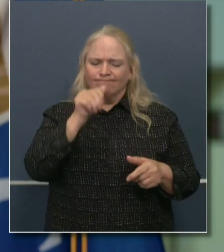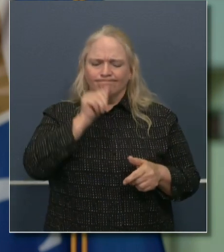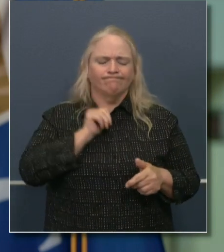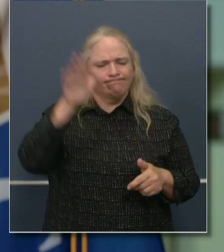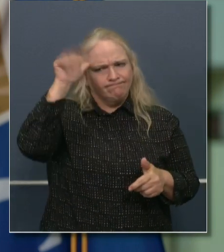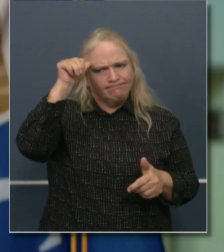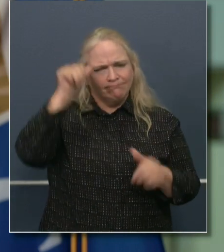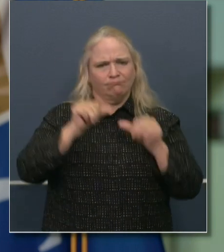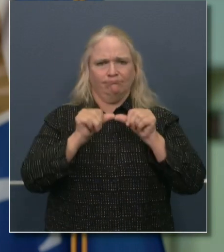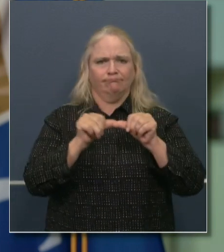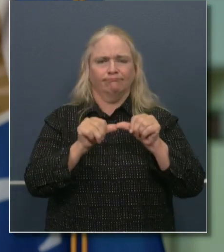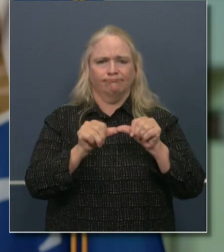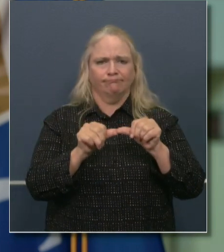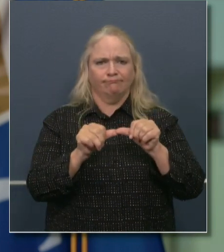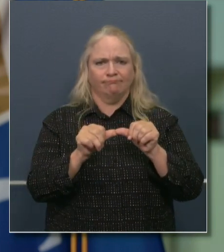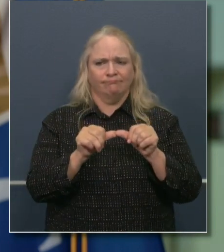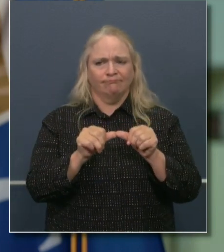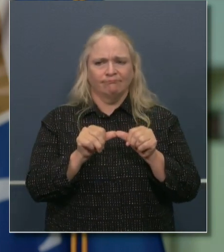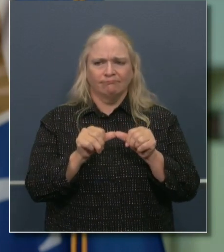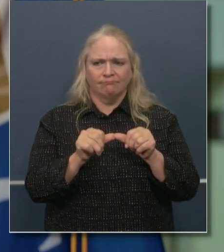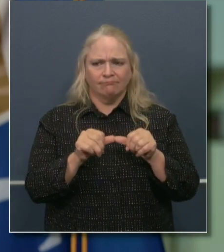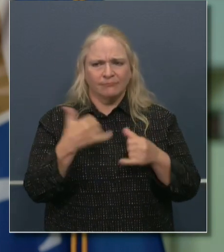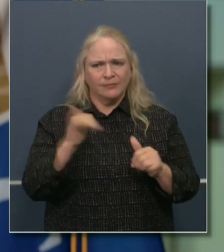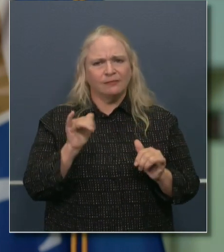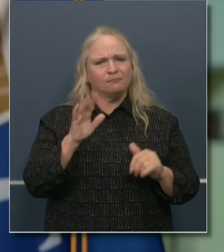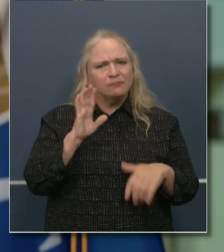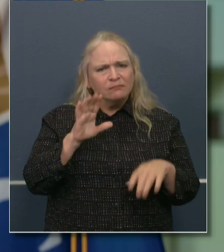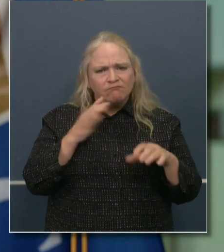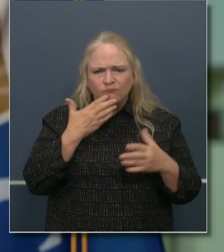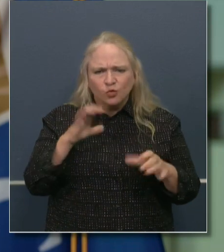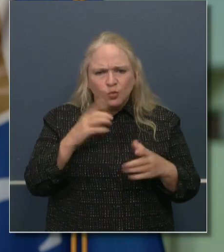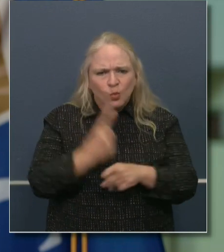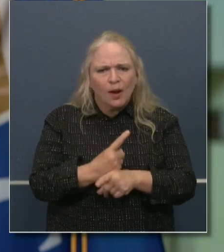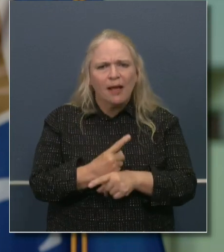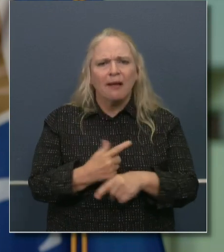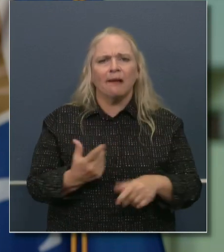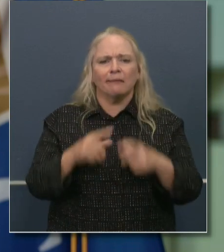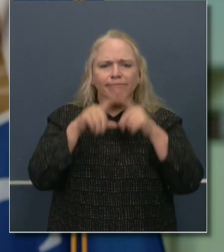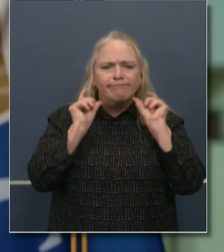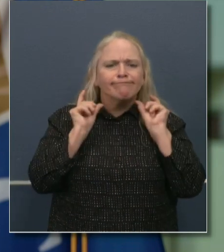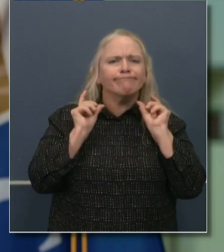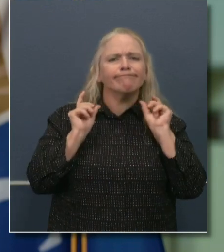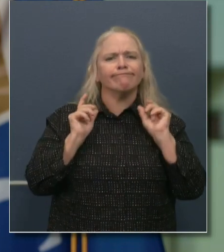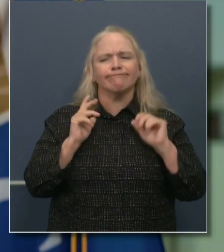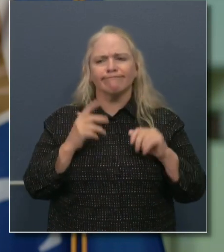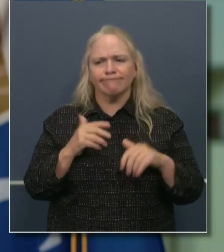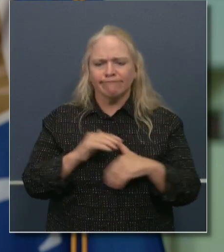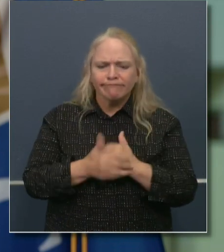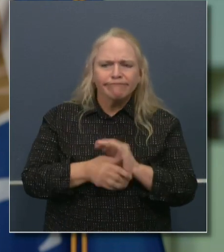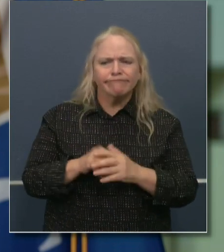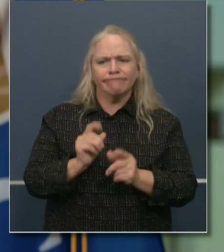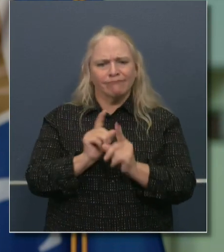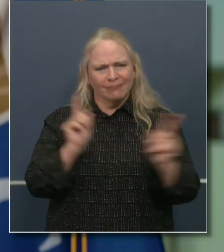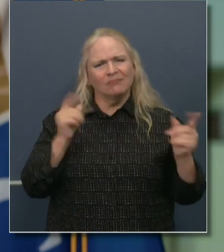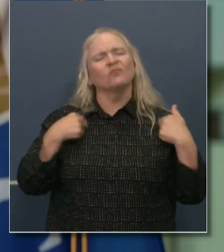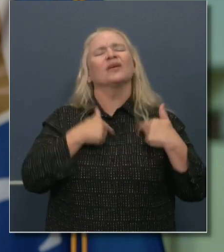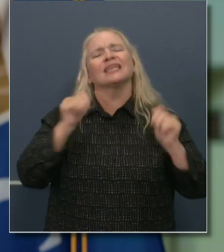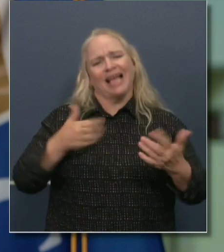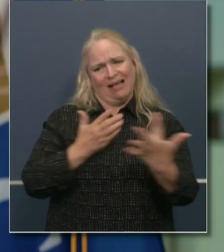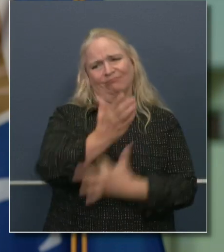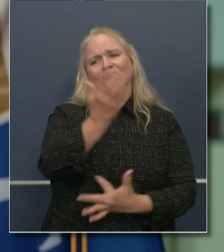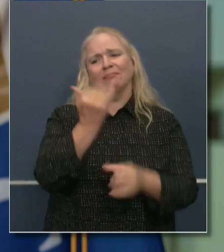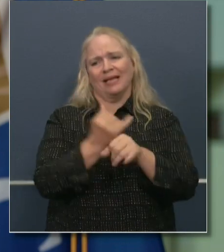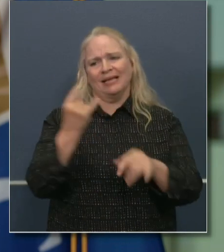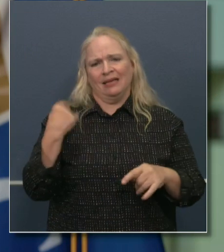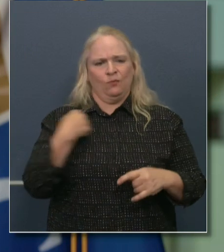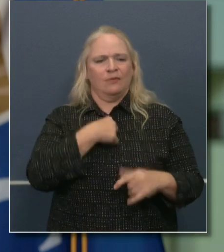do the good work we've done as a state over an extended period of time so we can work through this, get to the other side more resilient, more